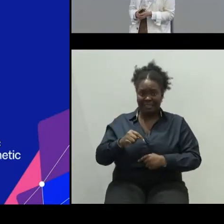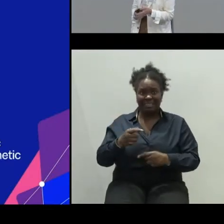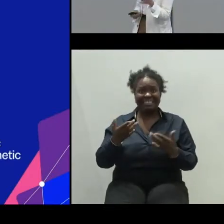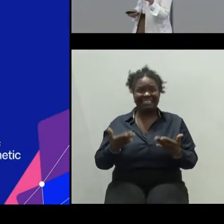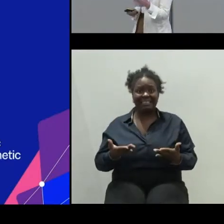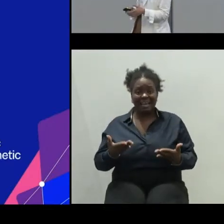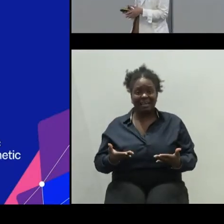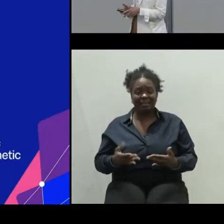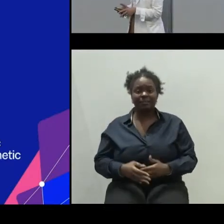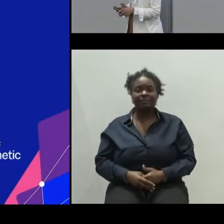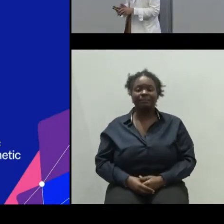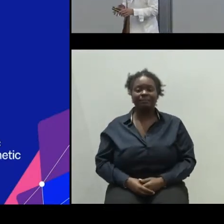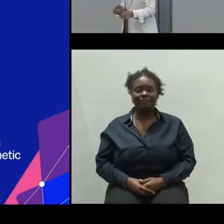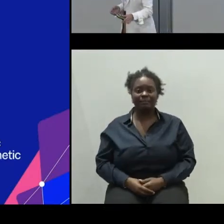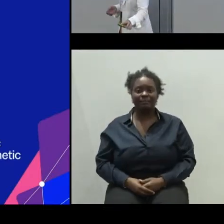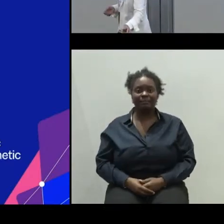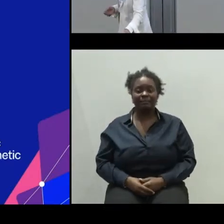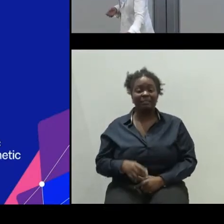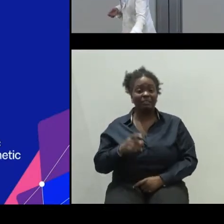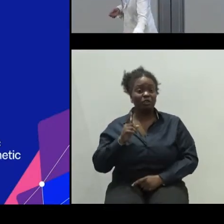with us. She's the